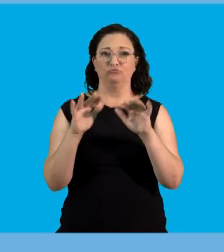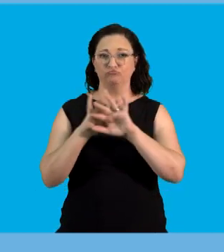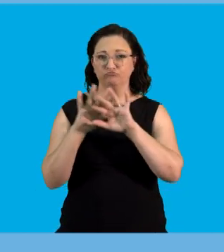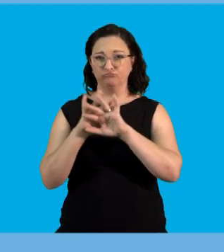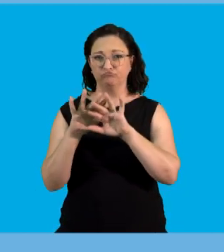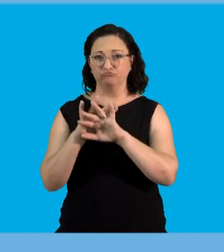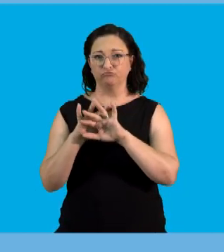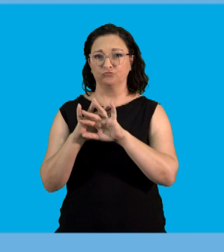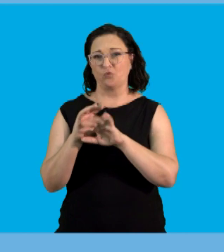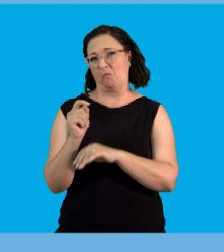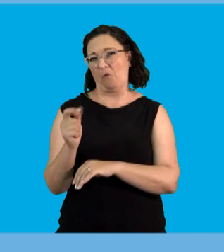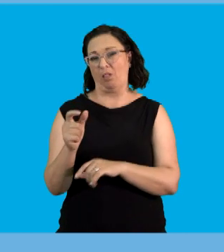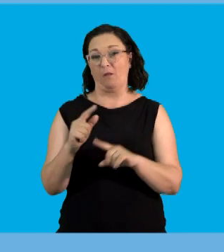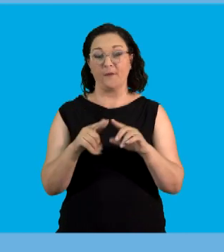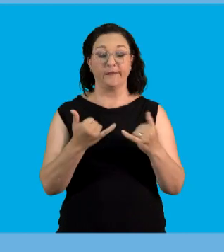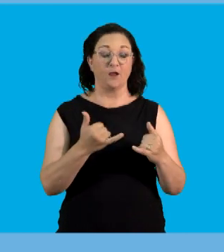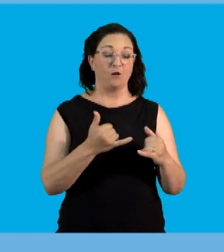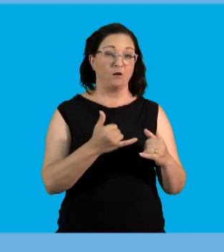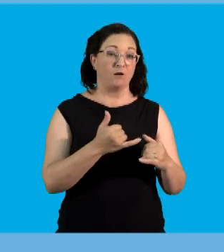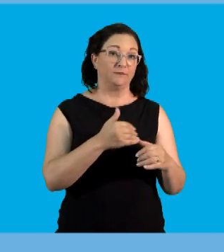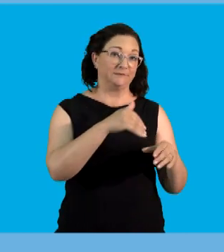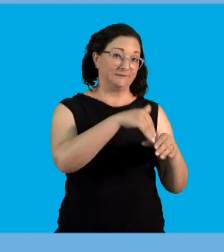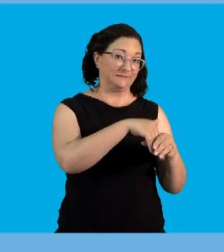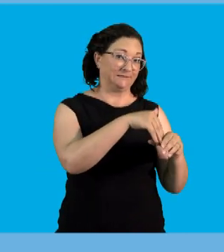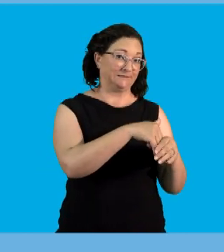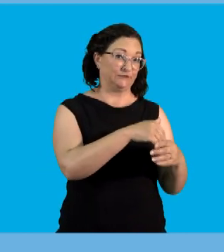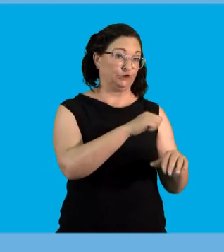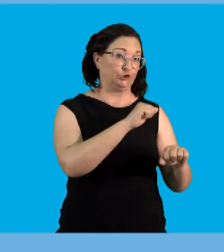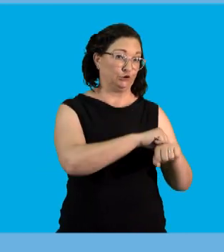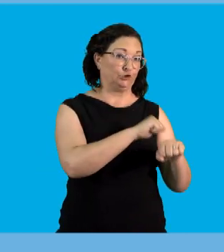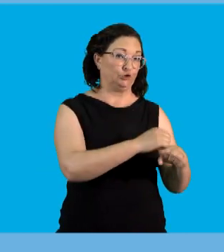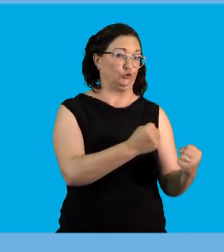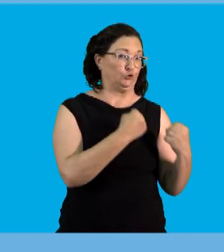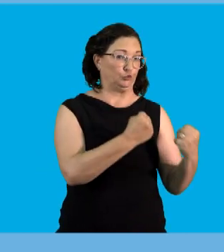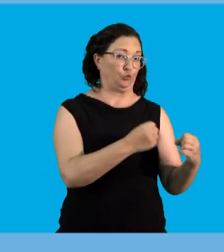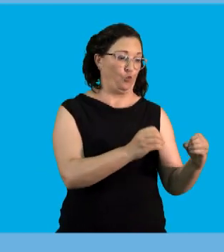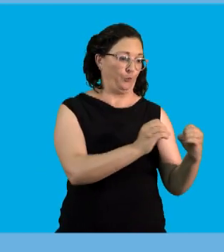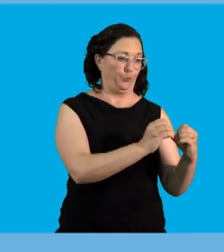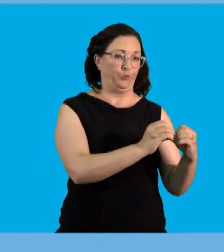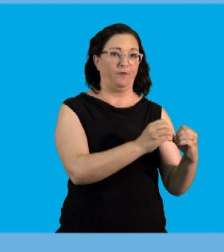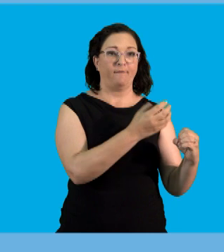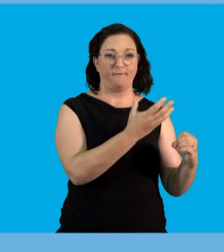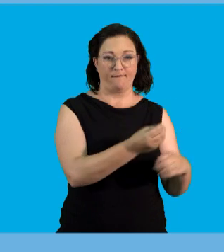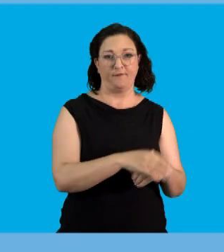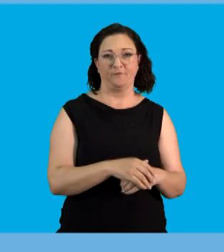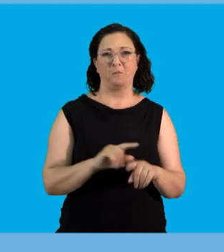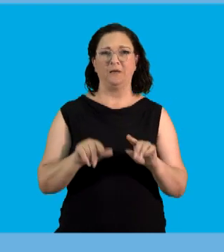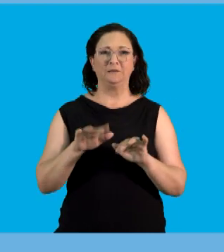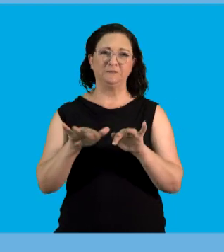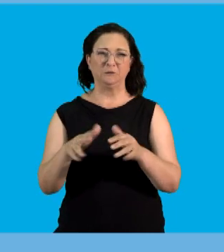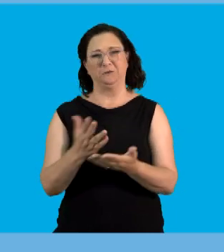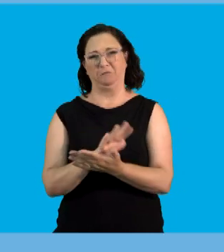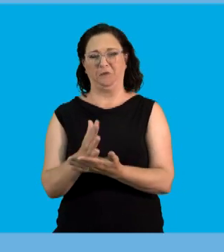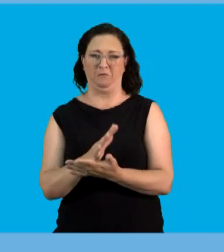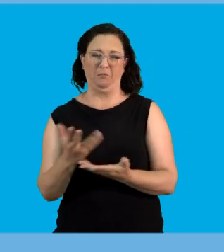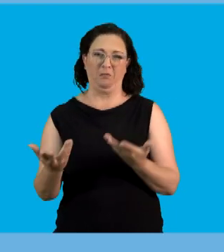forces, while solids have the large amount of intermolecular forces. And then that means liquids, they are somewhere